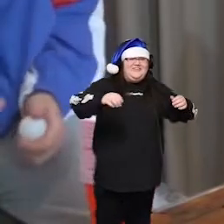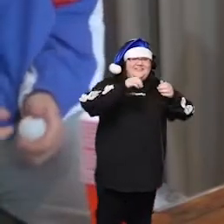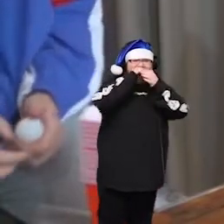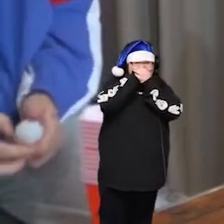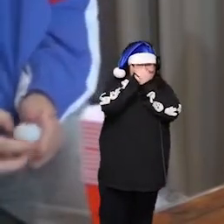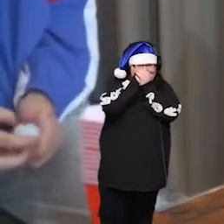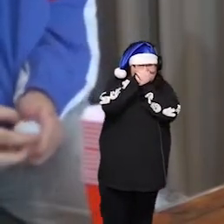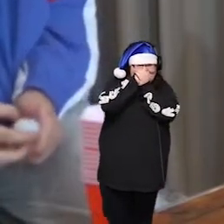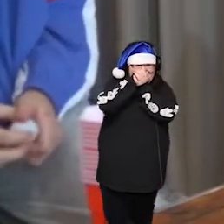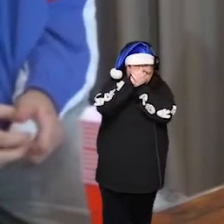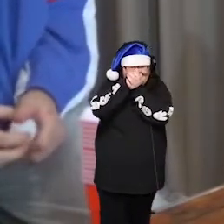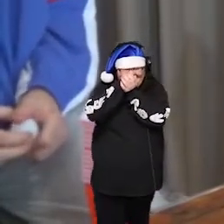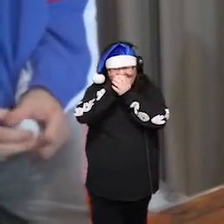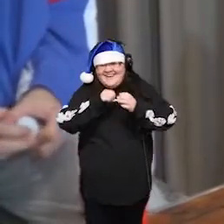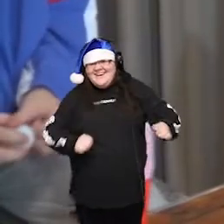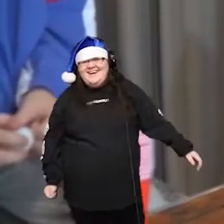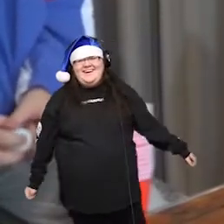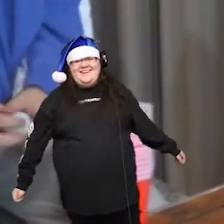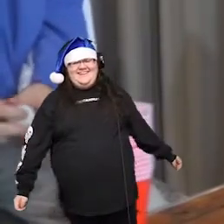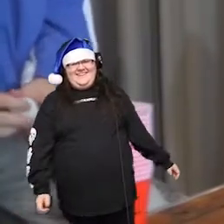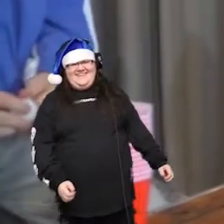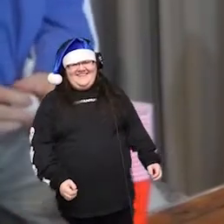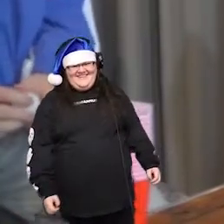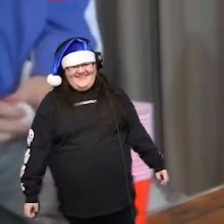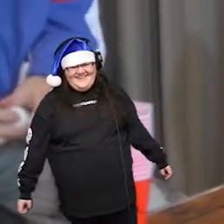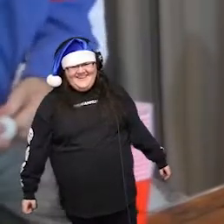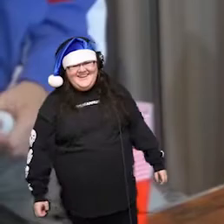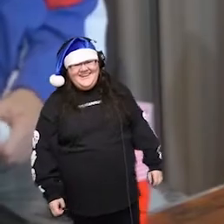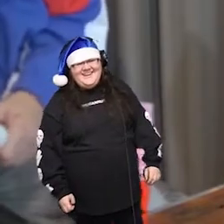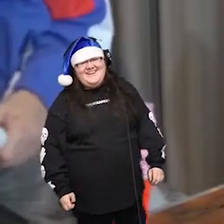Yeah, get fucked. Get